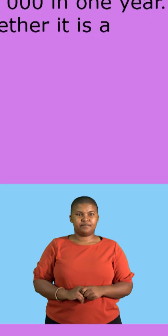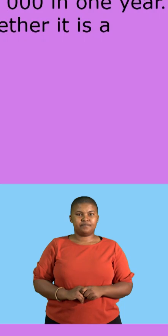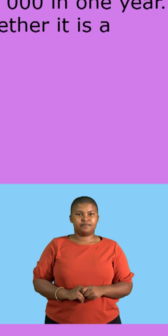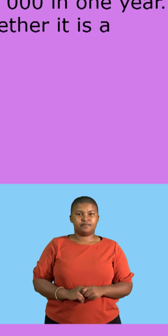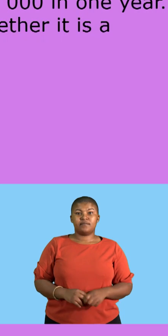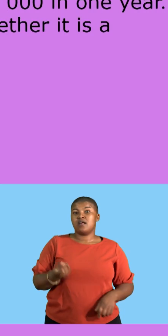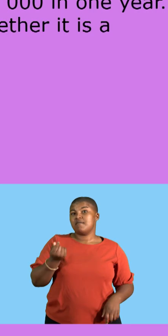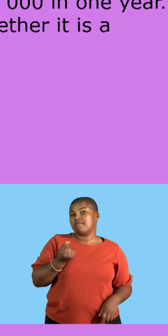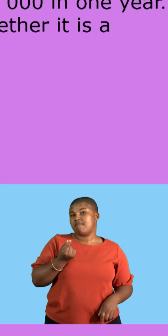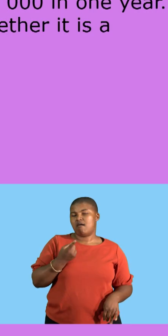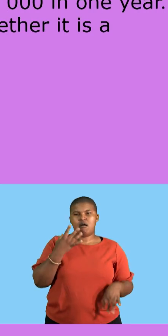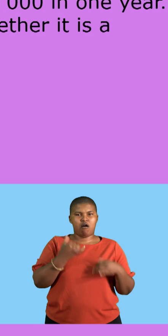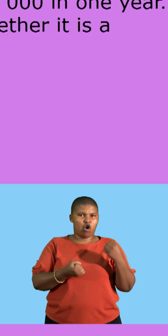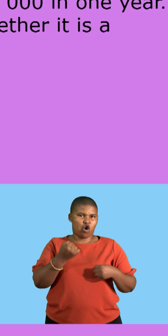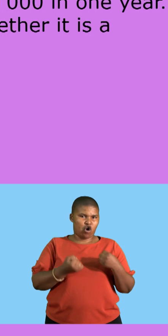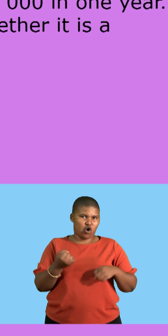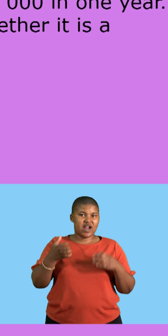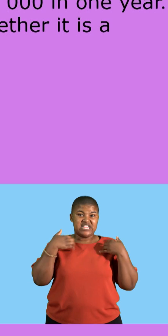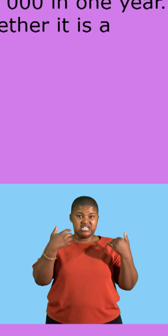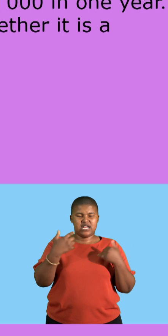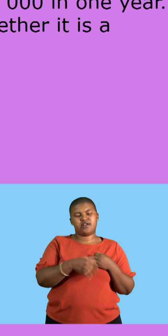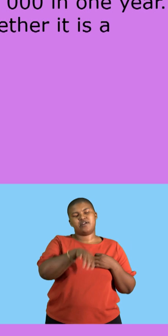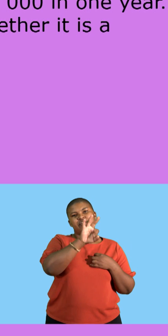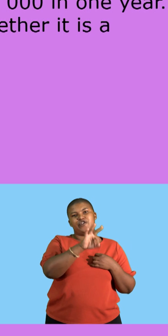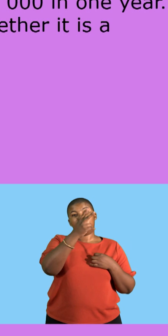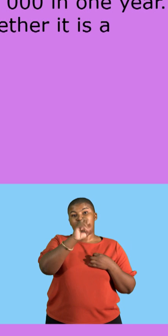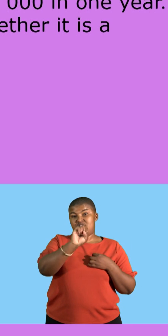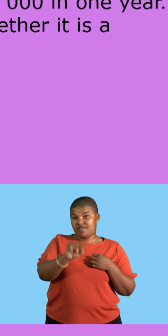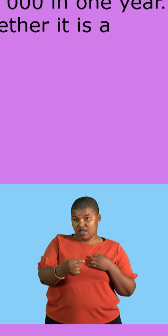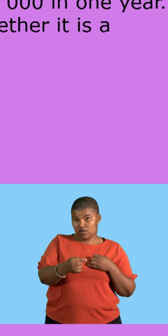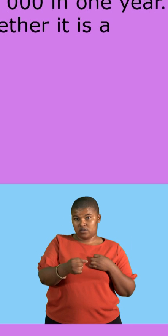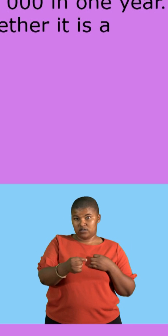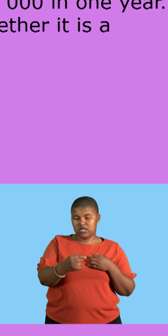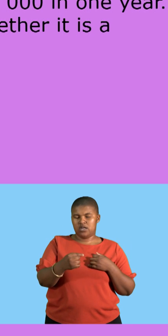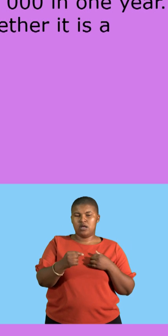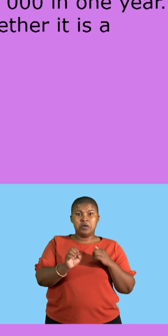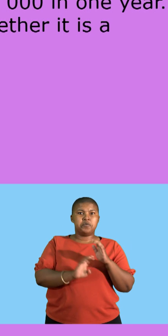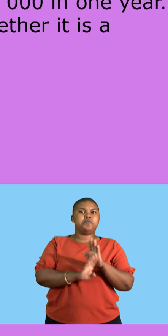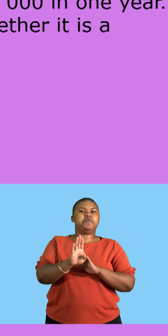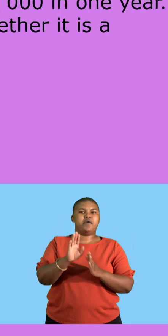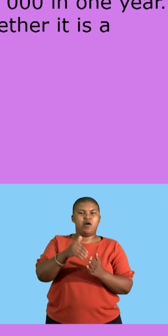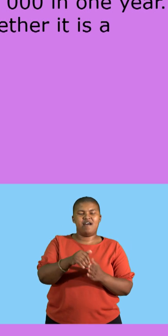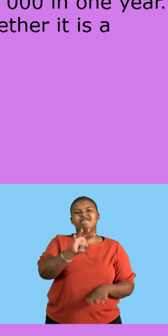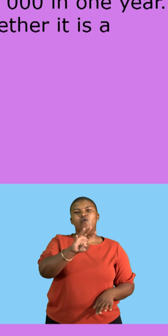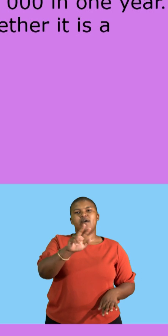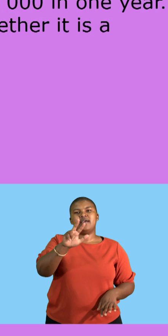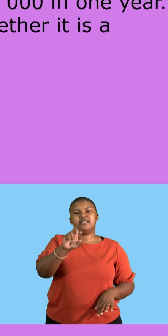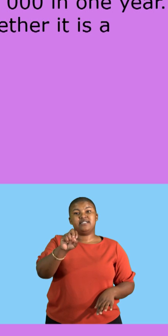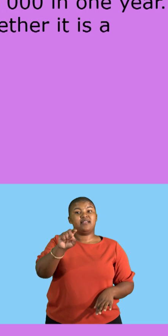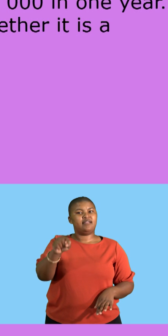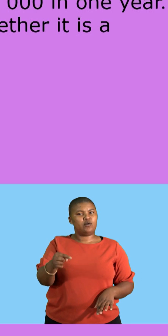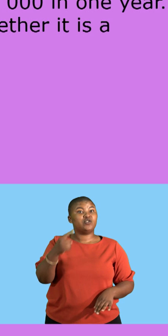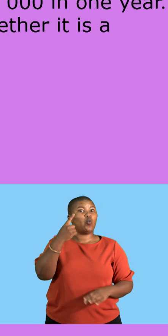The price of a car increased from 320,000 Rand to 480,000 Rand